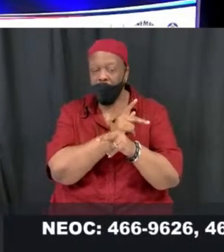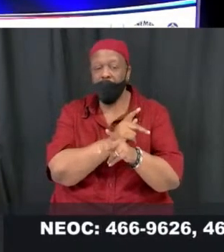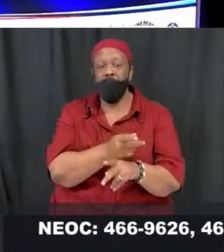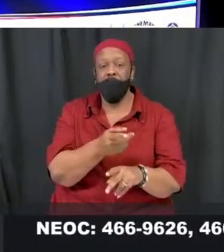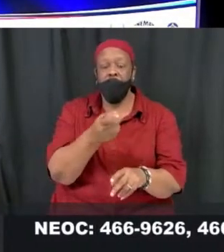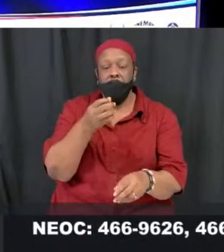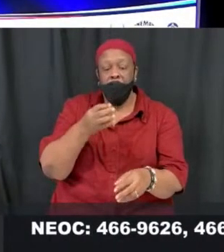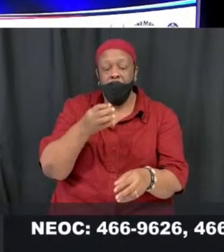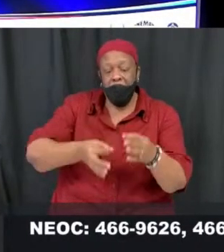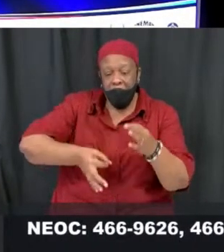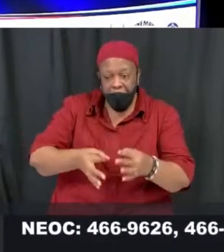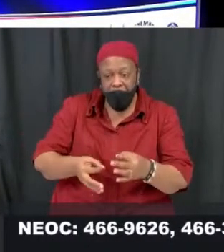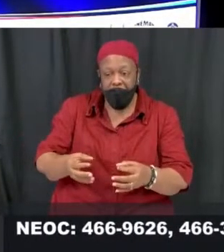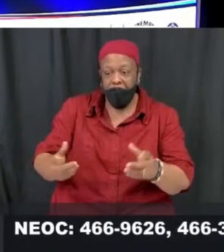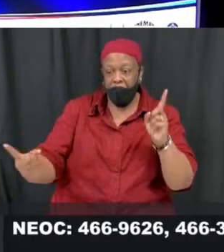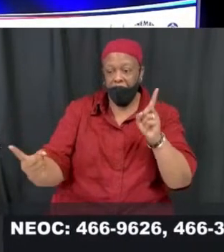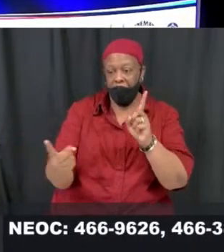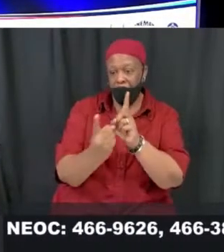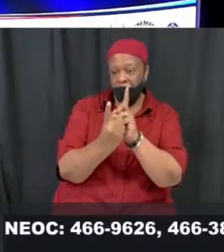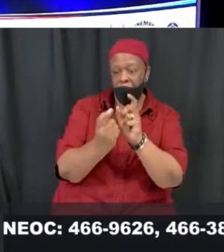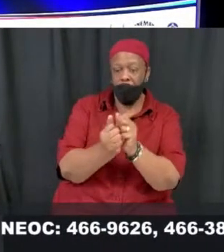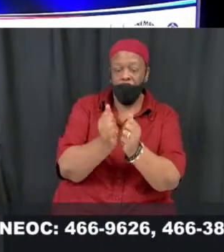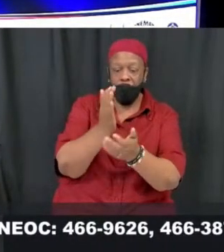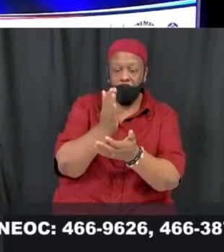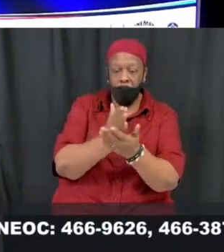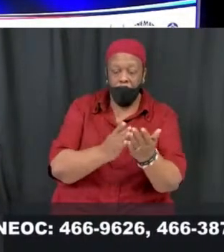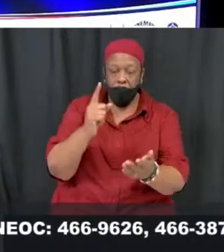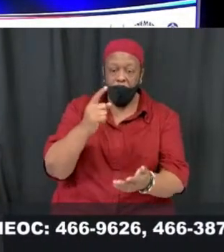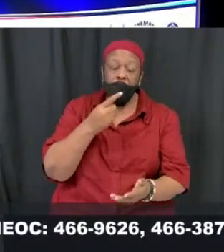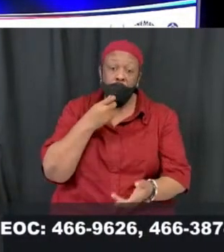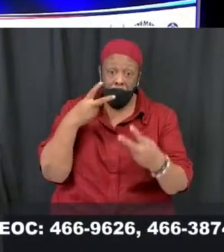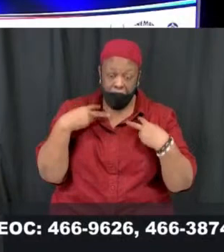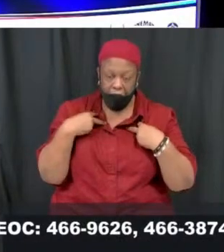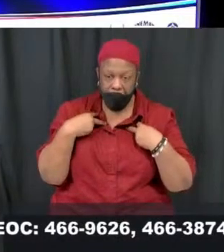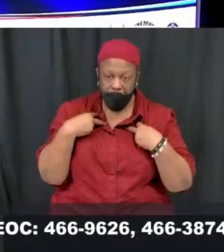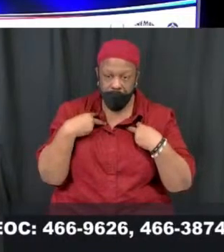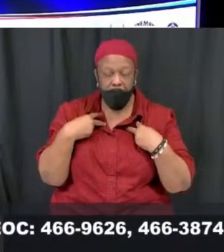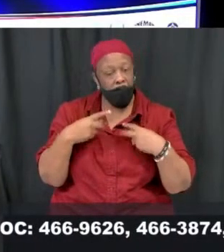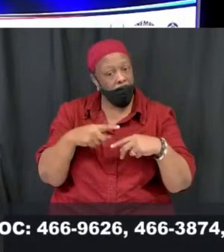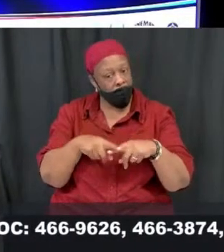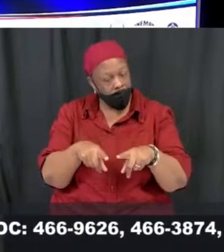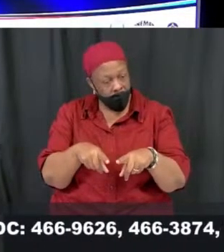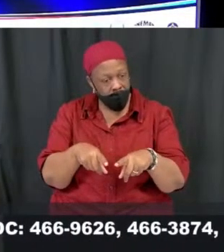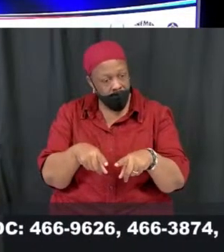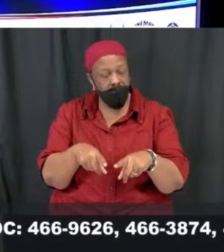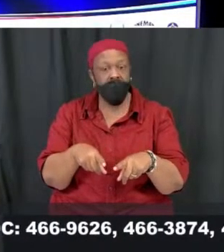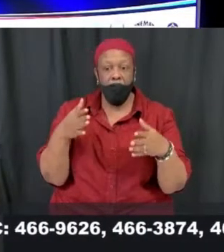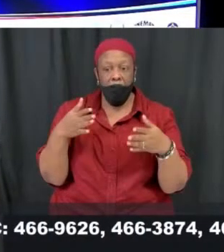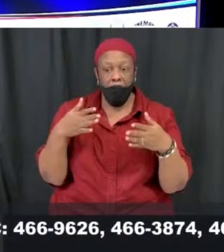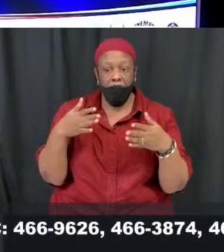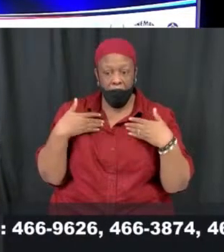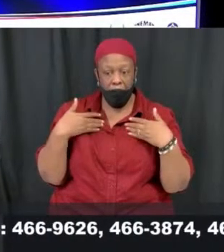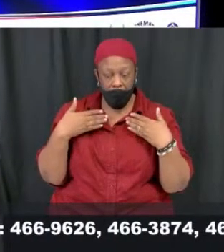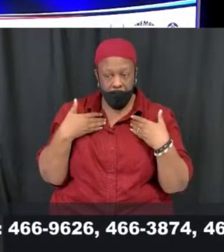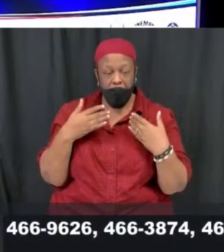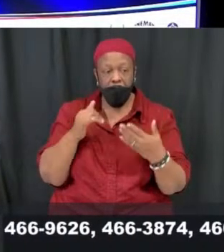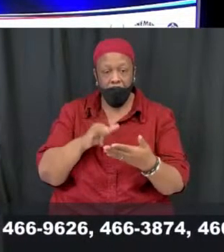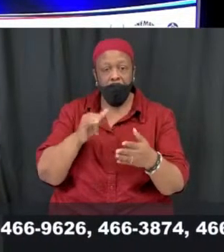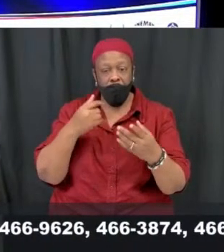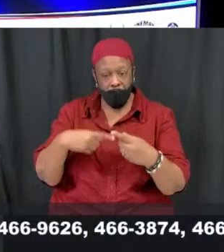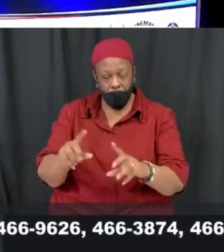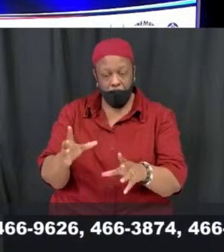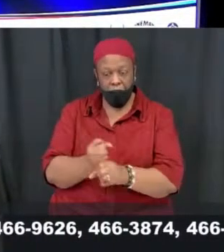the contact with someone with disease, 2, an 84% protection from getting a